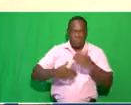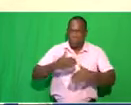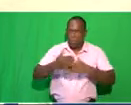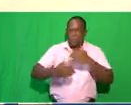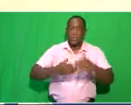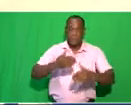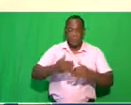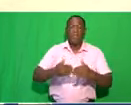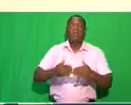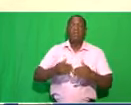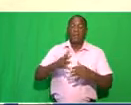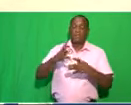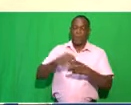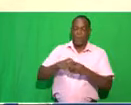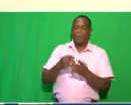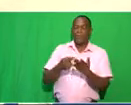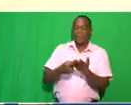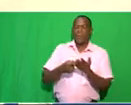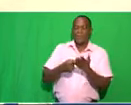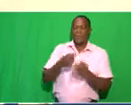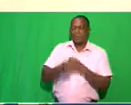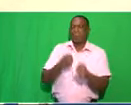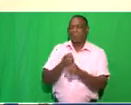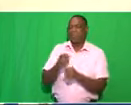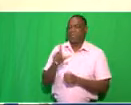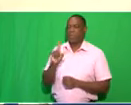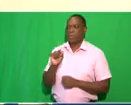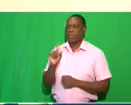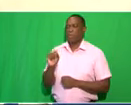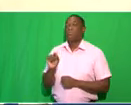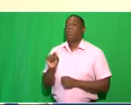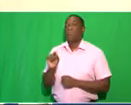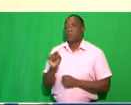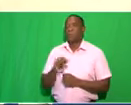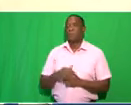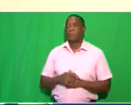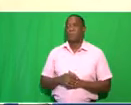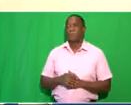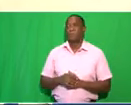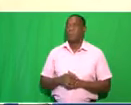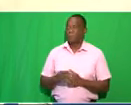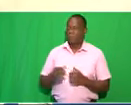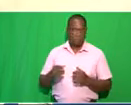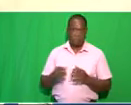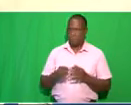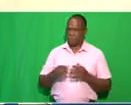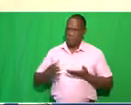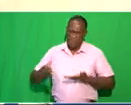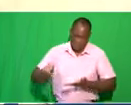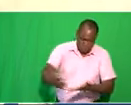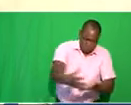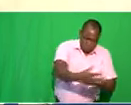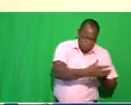in 2020 that would have led to a wide collection of data which